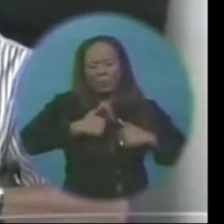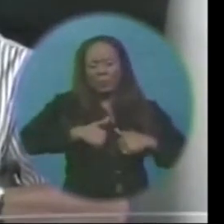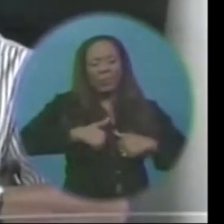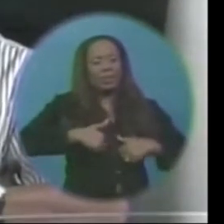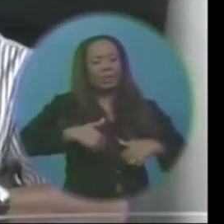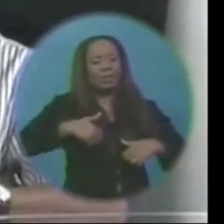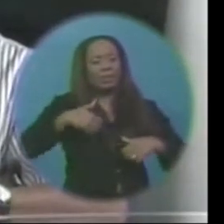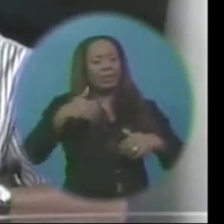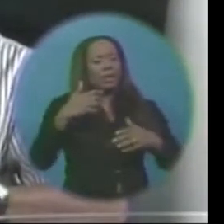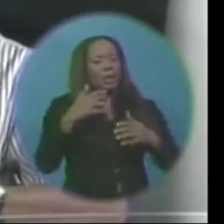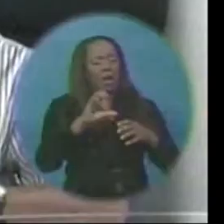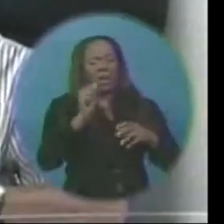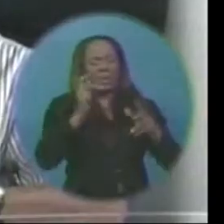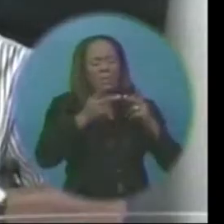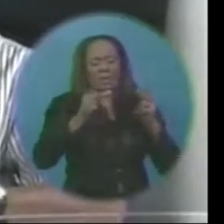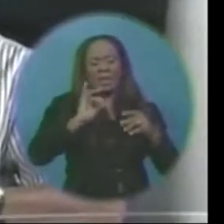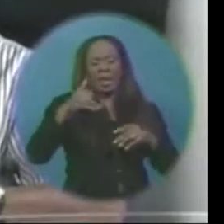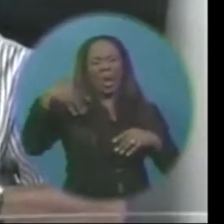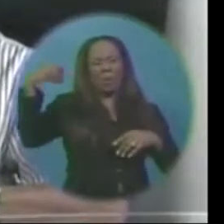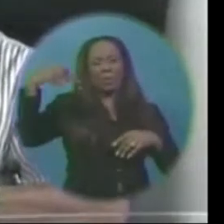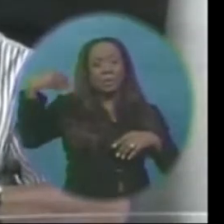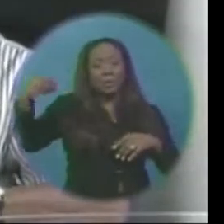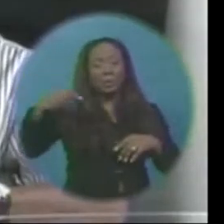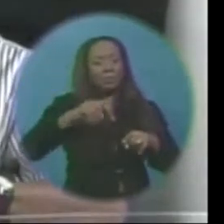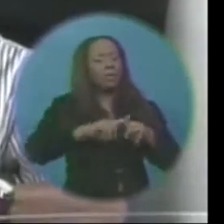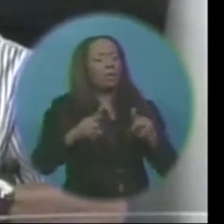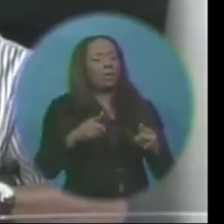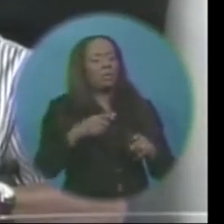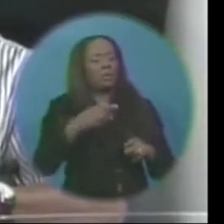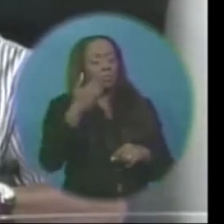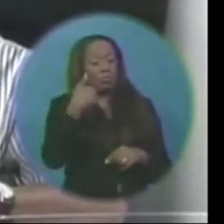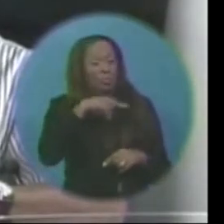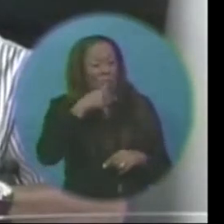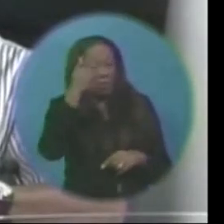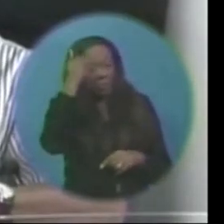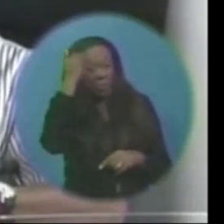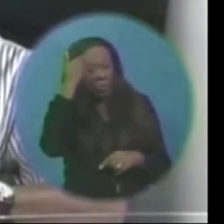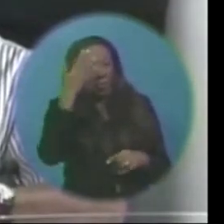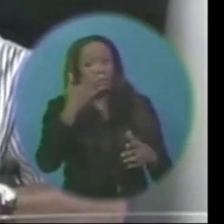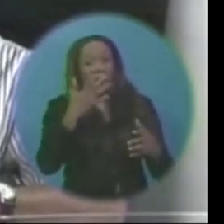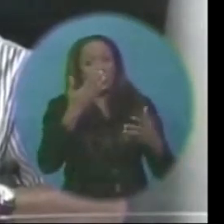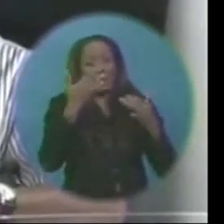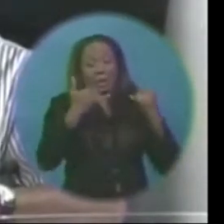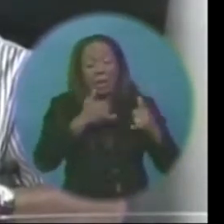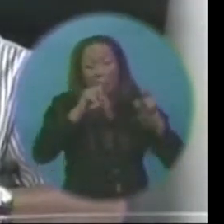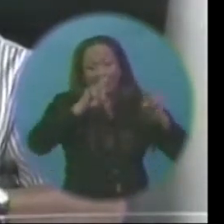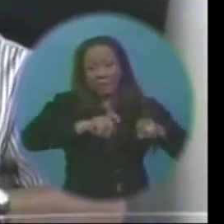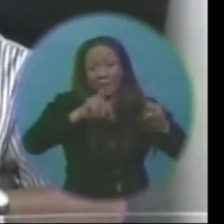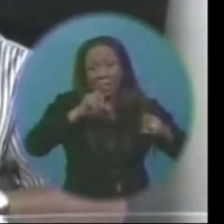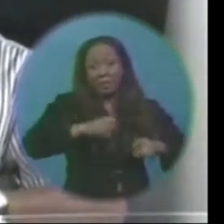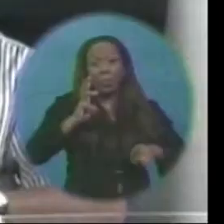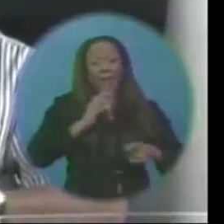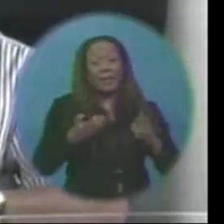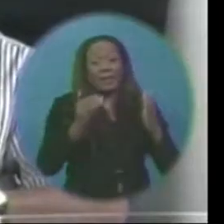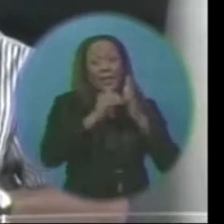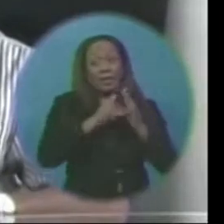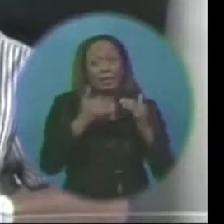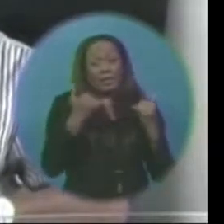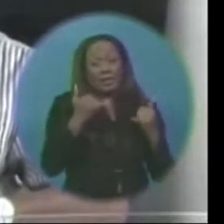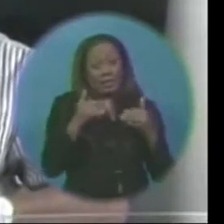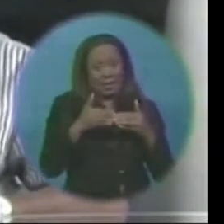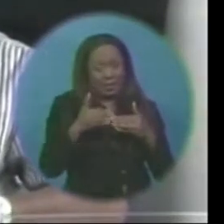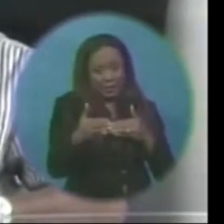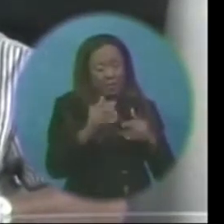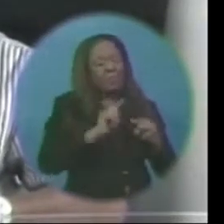safe. However, because of the transition of the public health lab, we only started to retest the water from today. Okay. But I would like to assure the